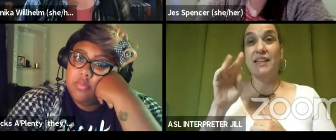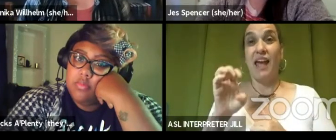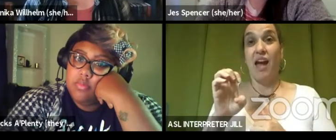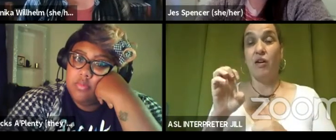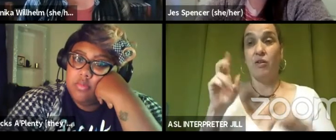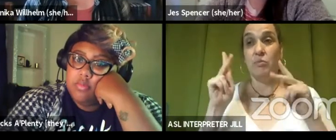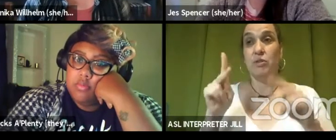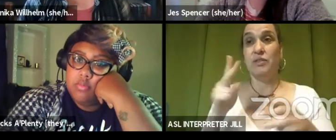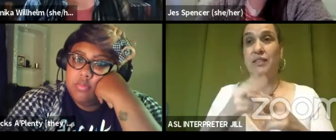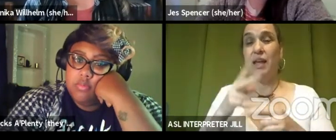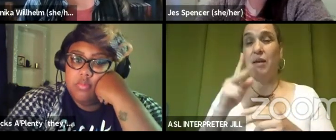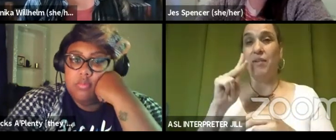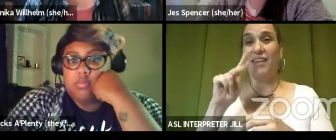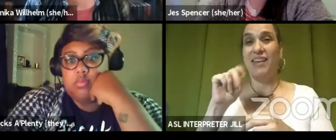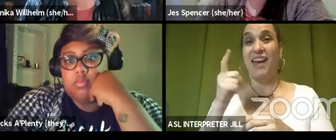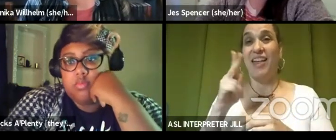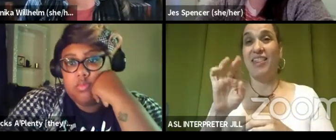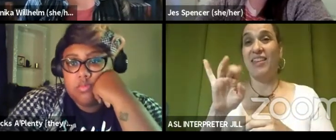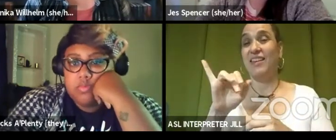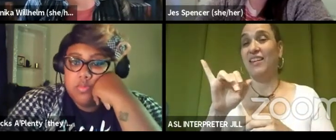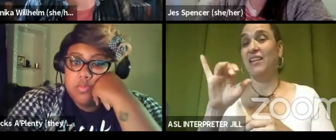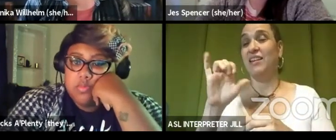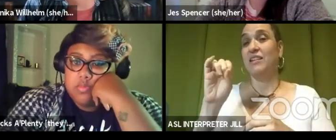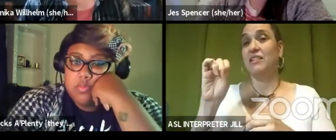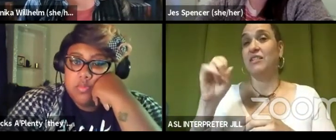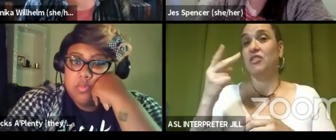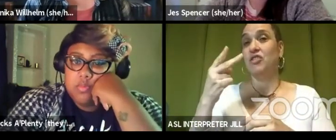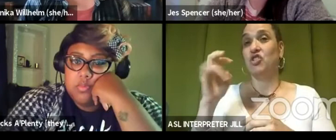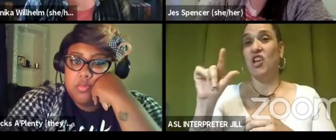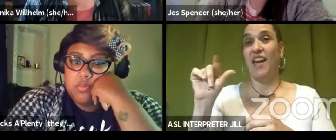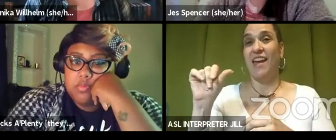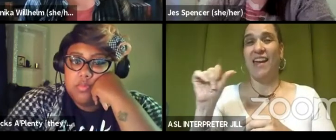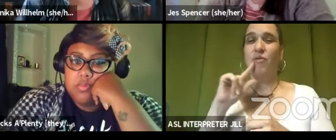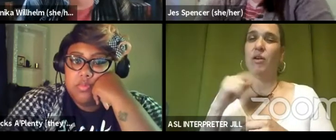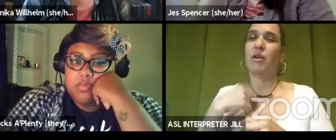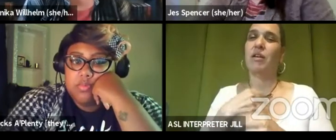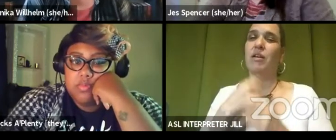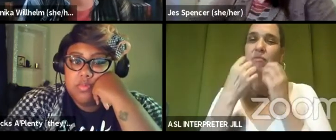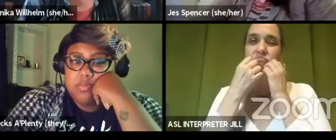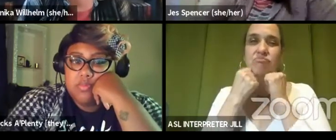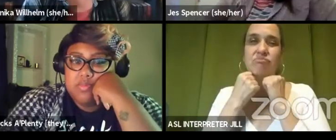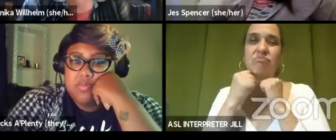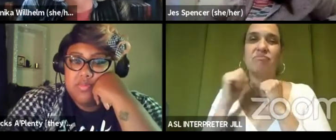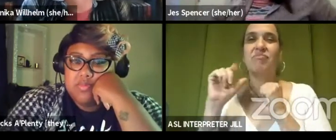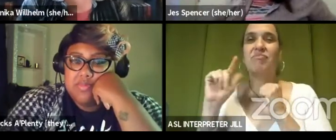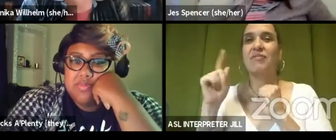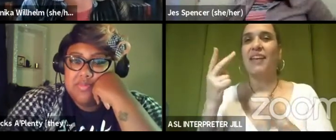many people who are not from Seattle who are watching this, but Kathy Shea is ours and we love her.